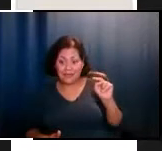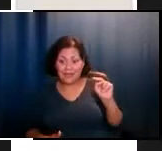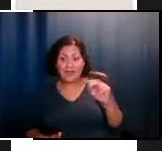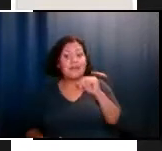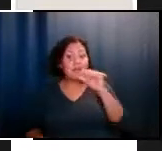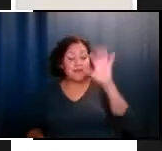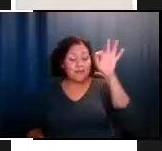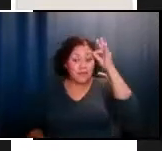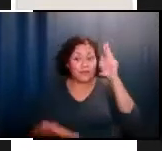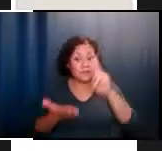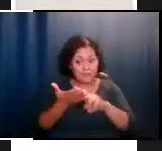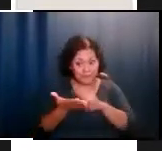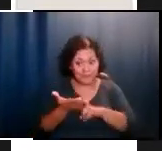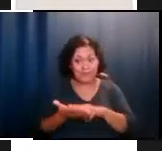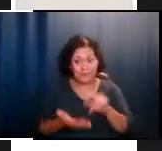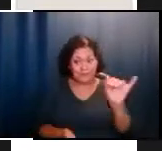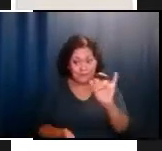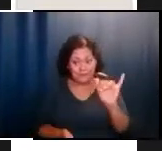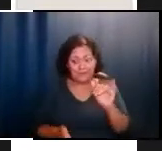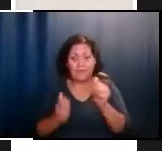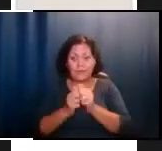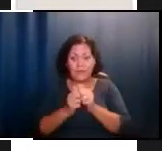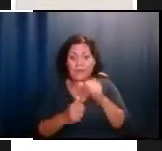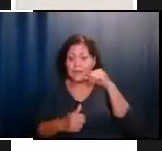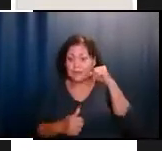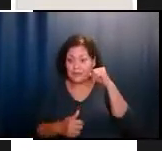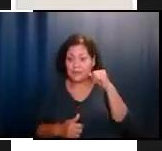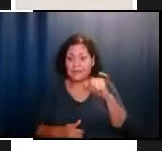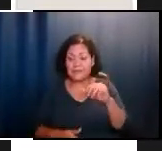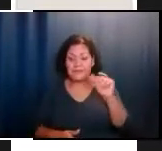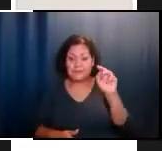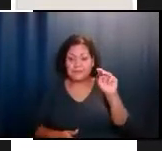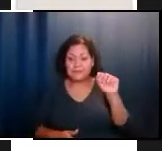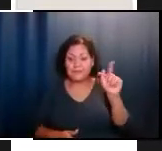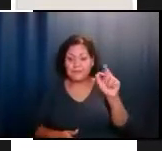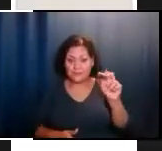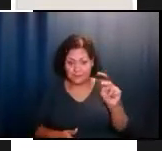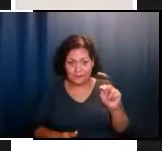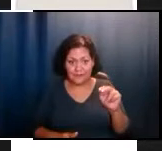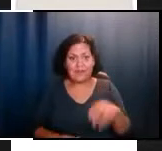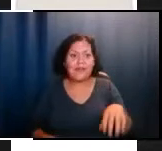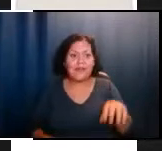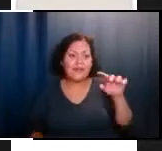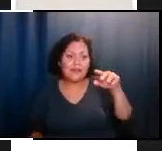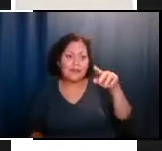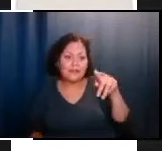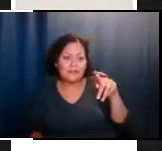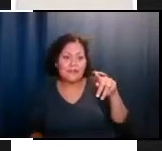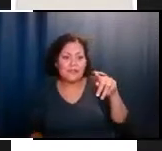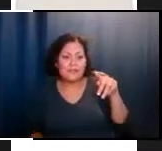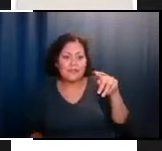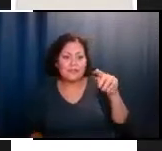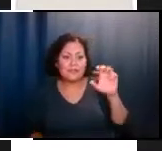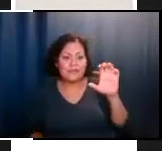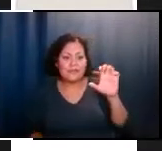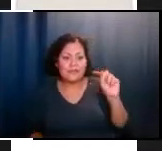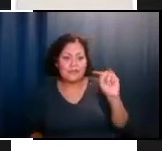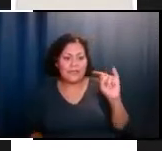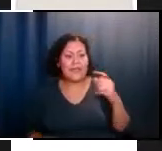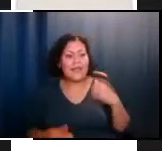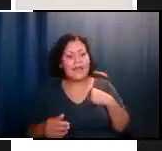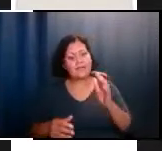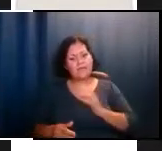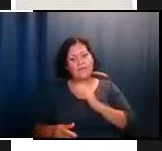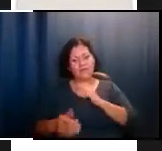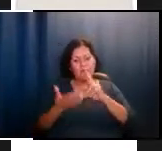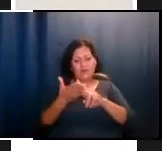non-federal contract, right, with Amazon. And so PCSI has a formal contract to place